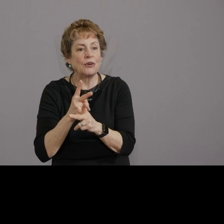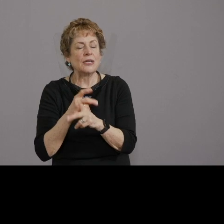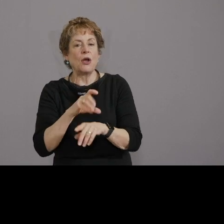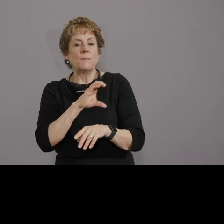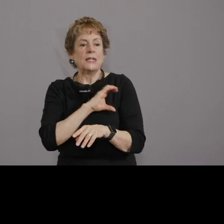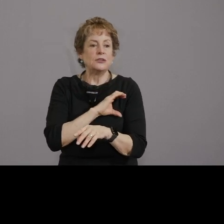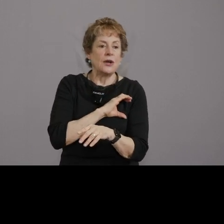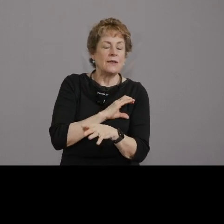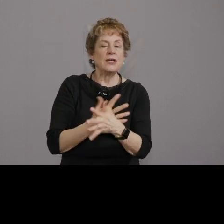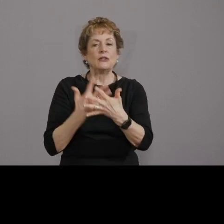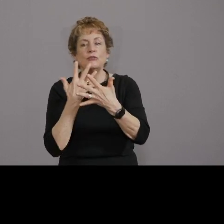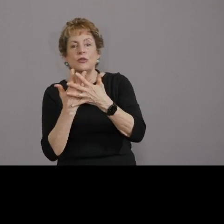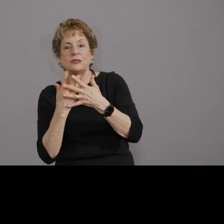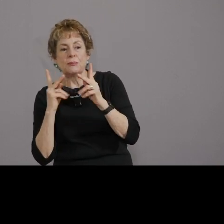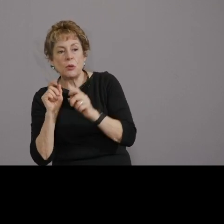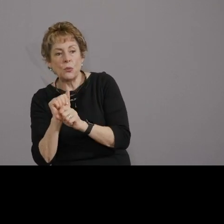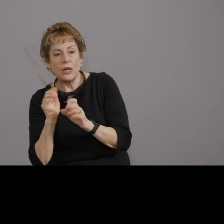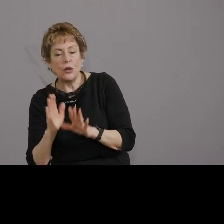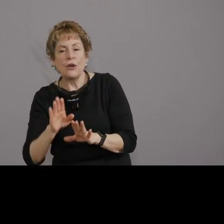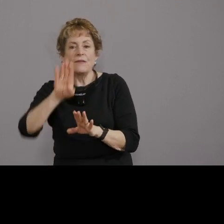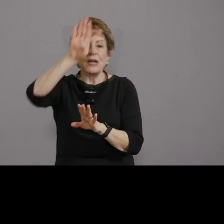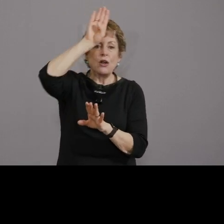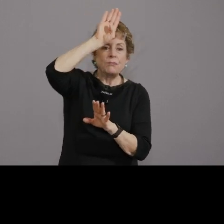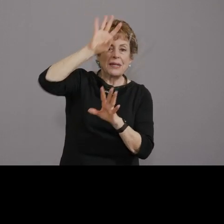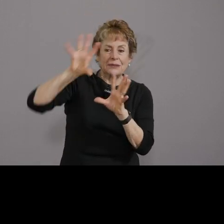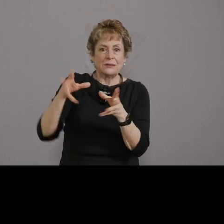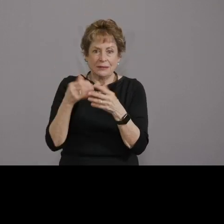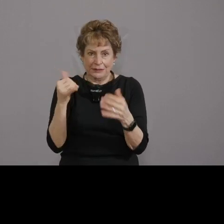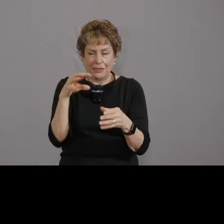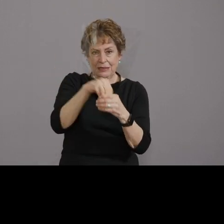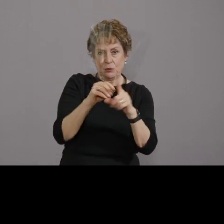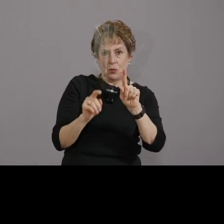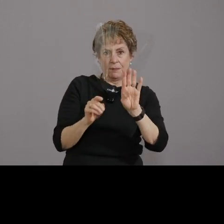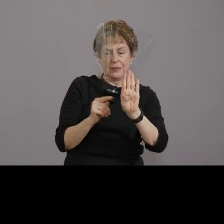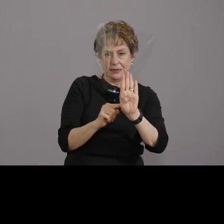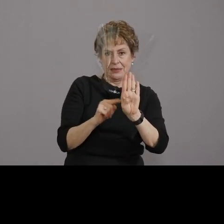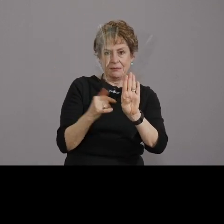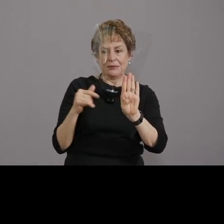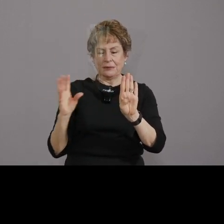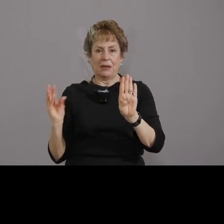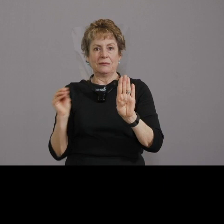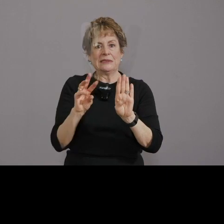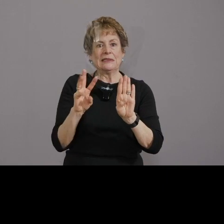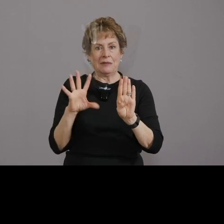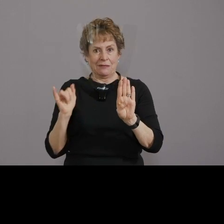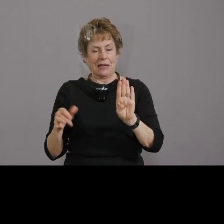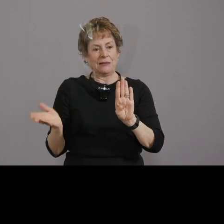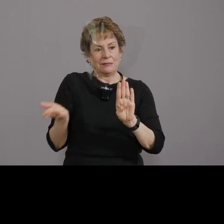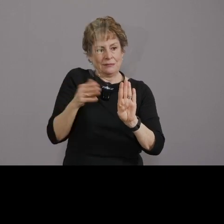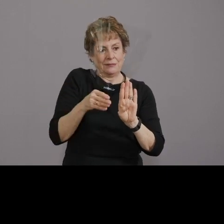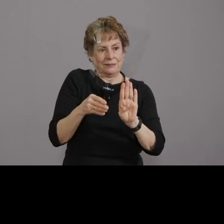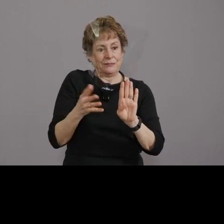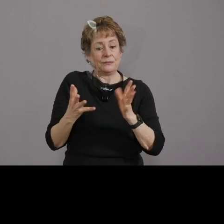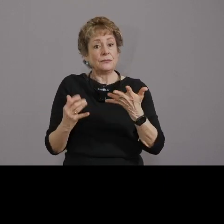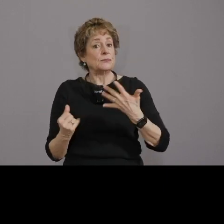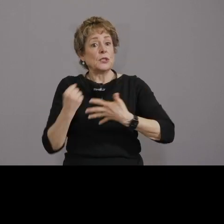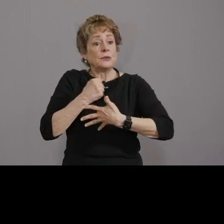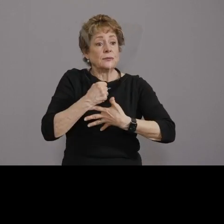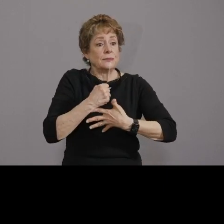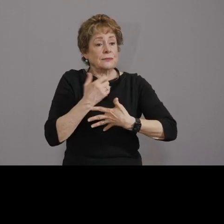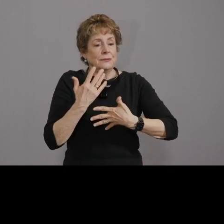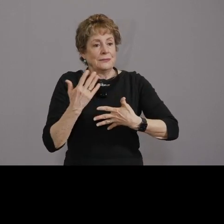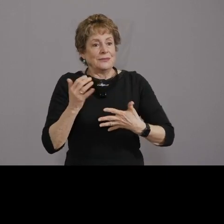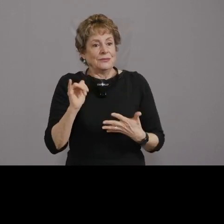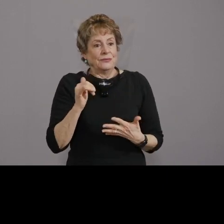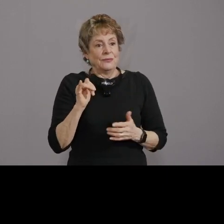fire. This recommendation was approved by the Arizona Vaccine and Antiviral Prioritization Advisory